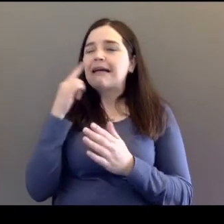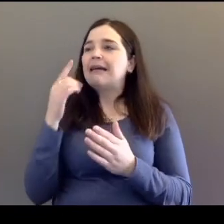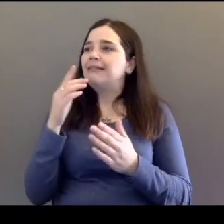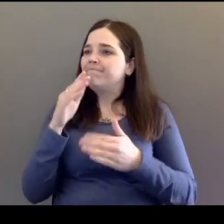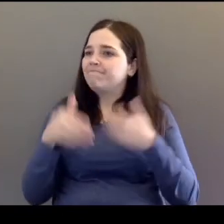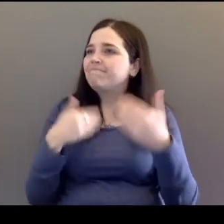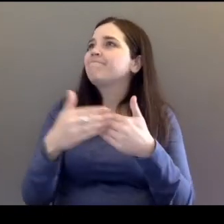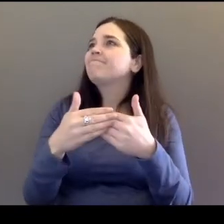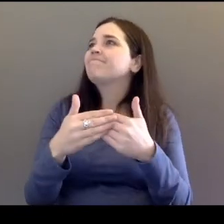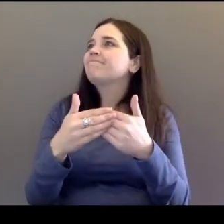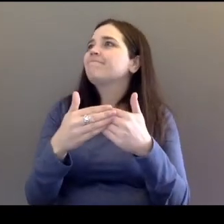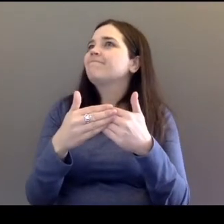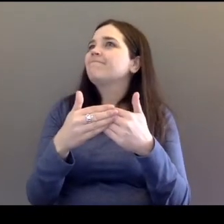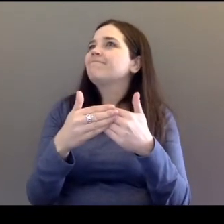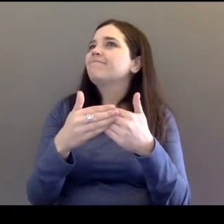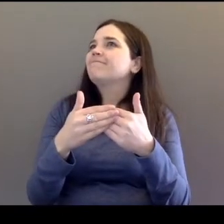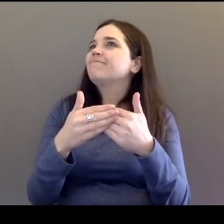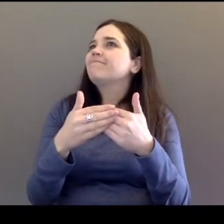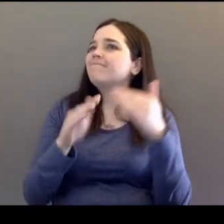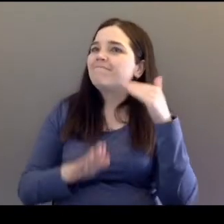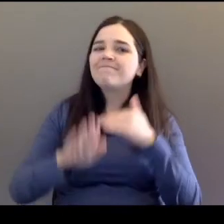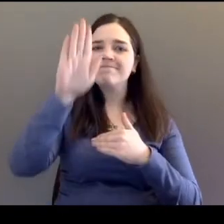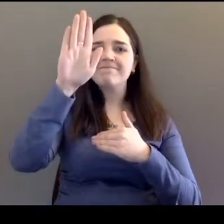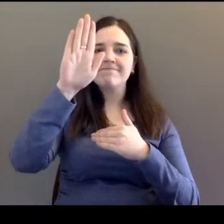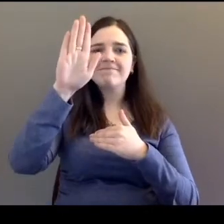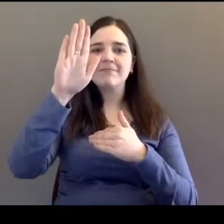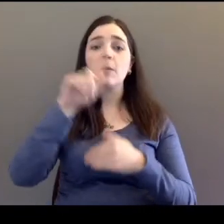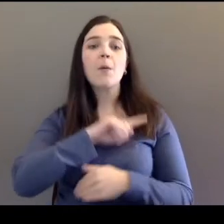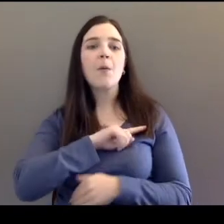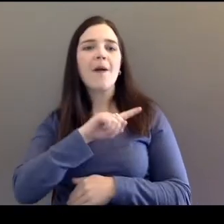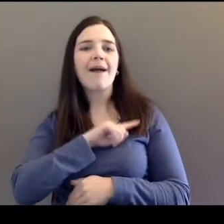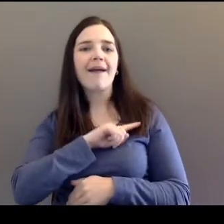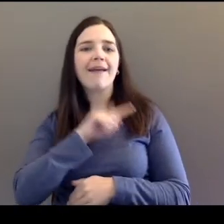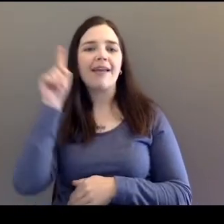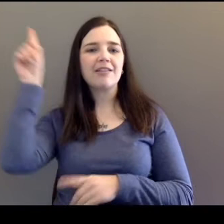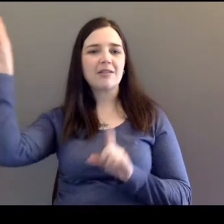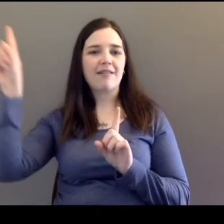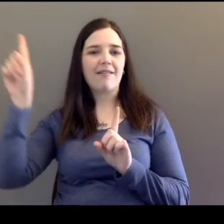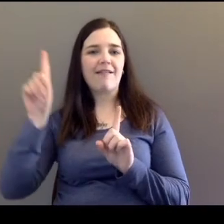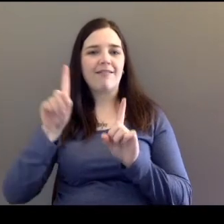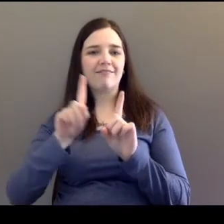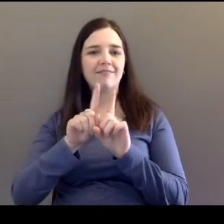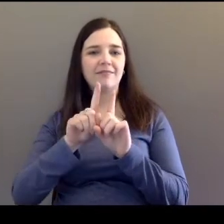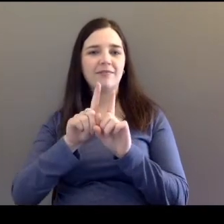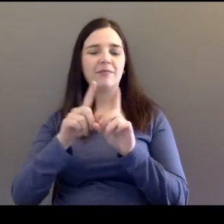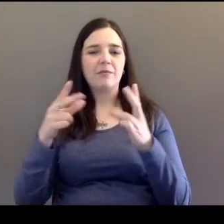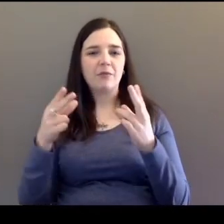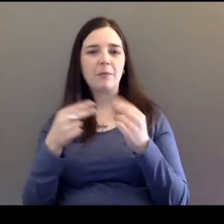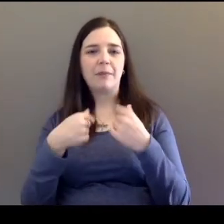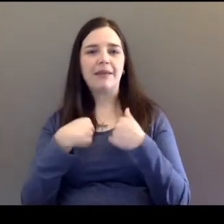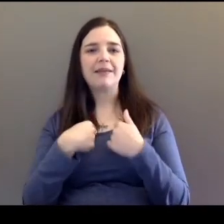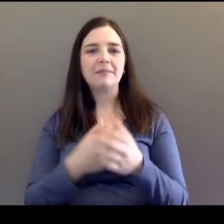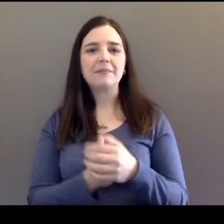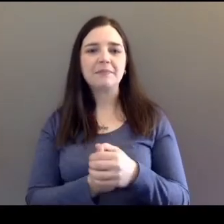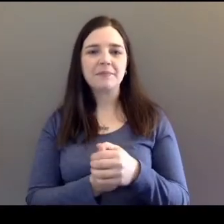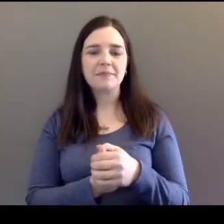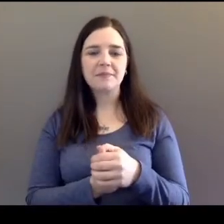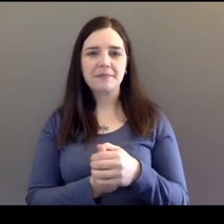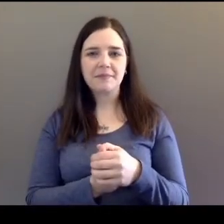tread on the heights, because He is there for me.